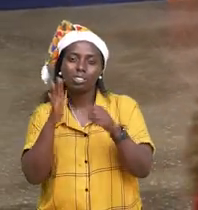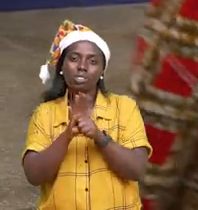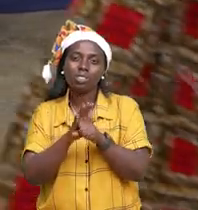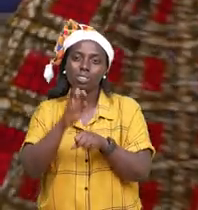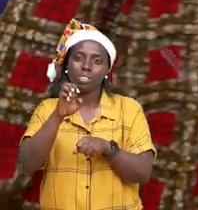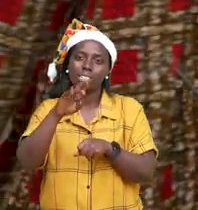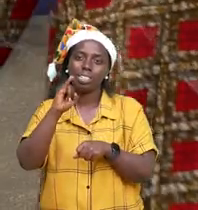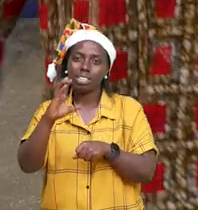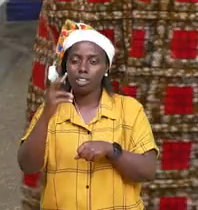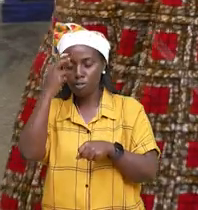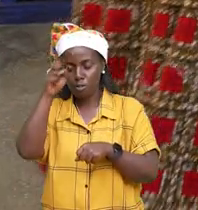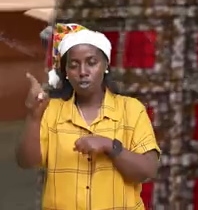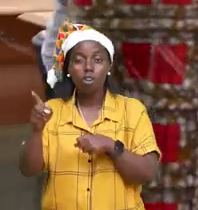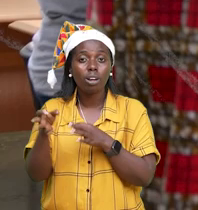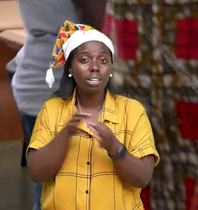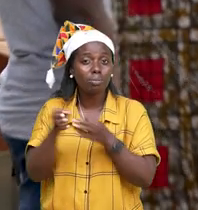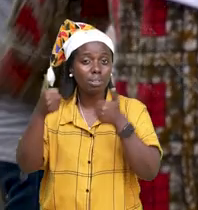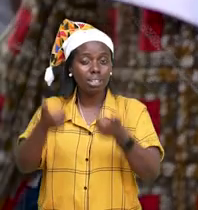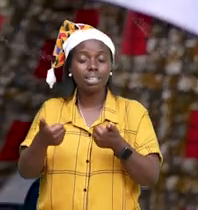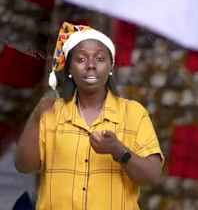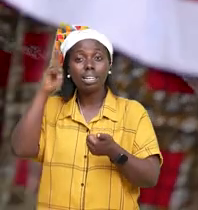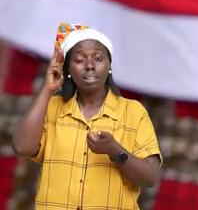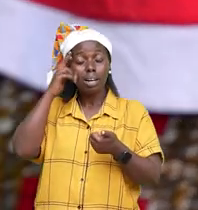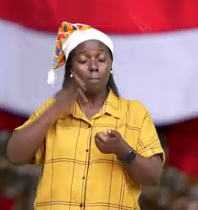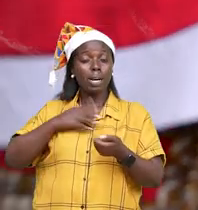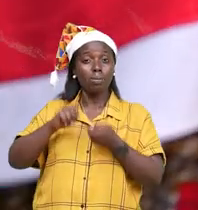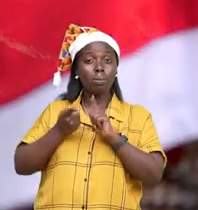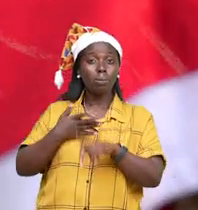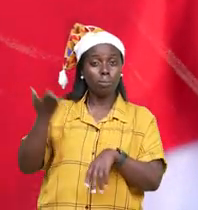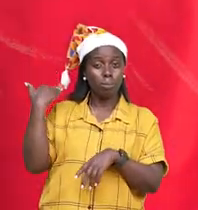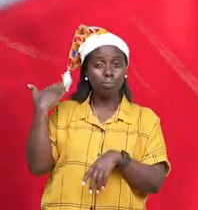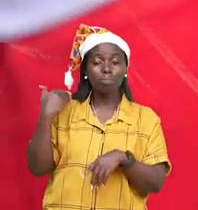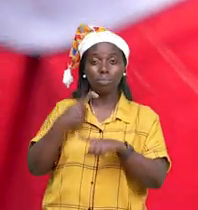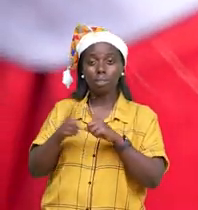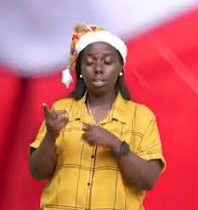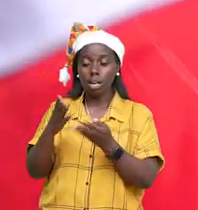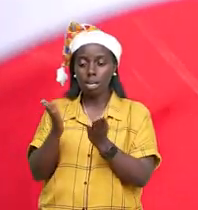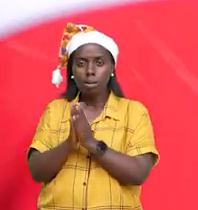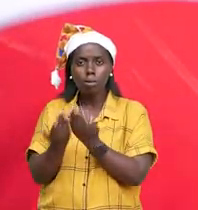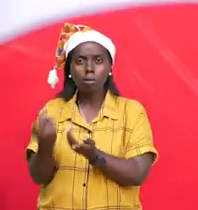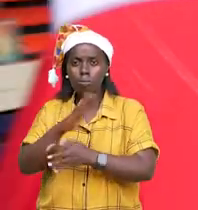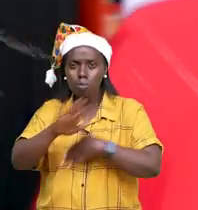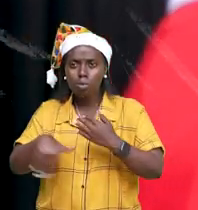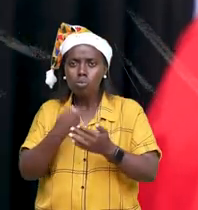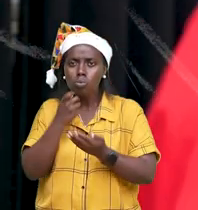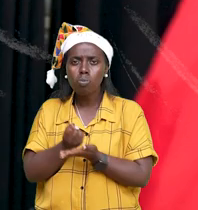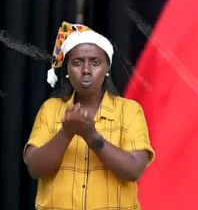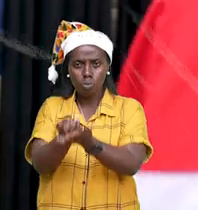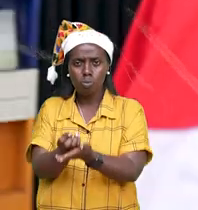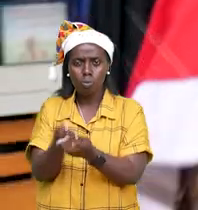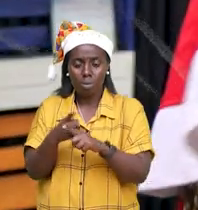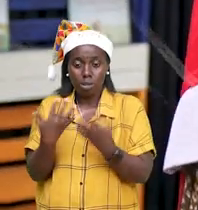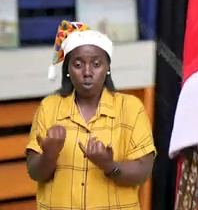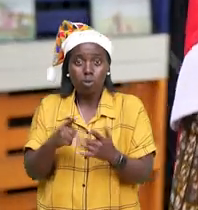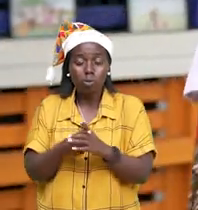Erike, for your explanation. Oh, remember, my young friends, every book has a world to be discovered.